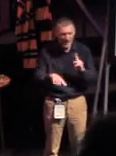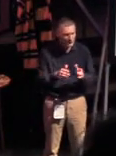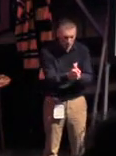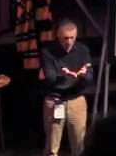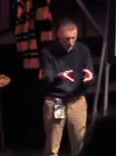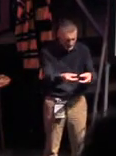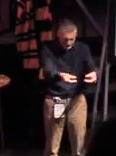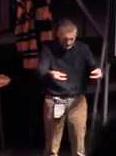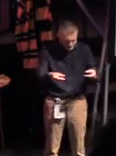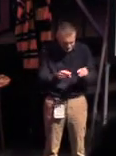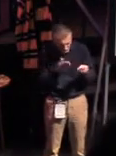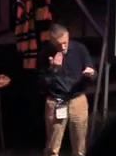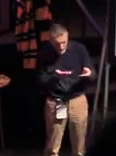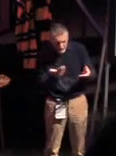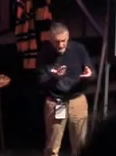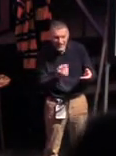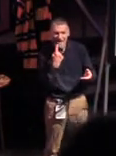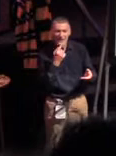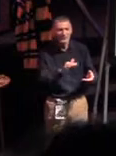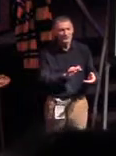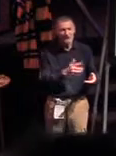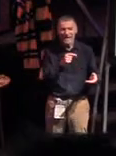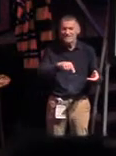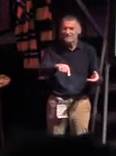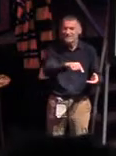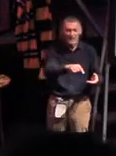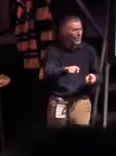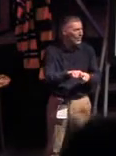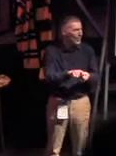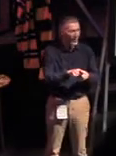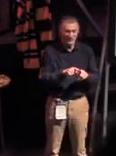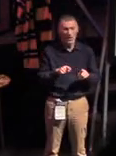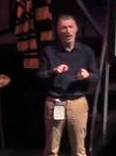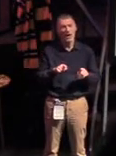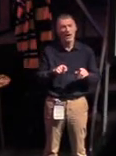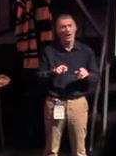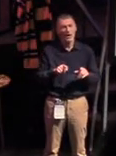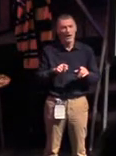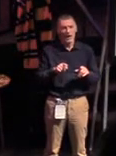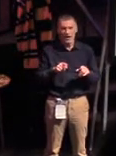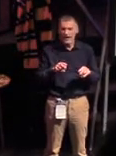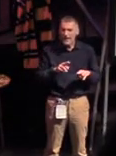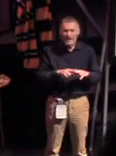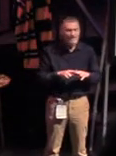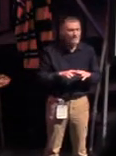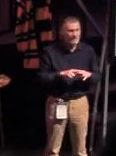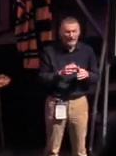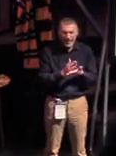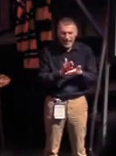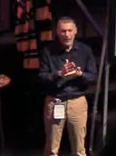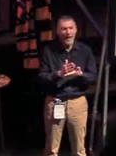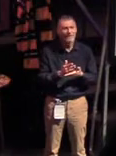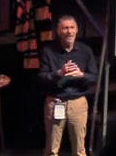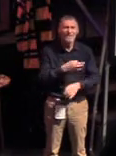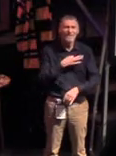guides, hopefully, which should have all the information you need in. But the other thing to say is that the teams are around, but also our iconic blue-coated volunteers,